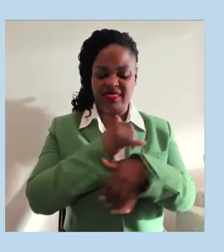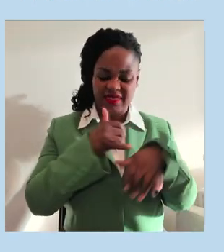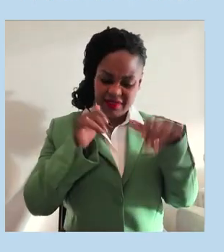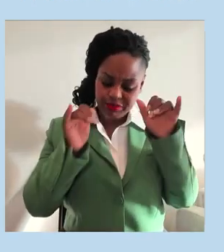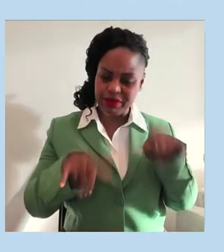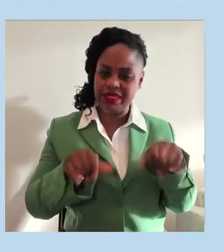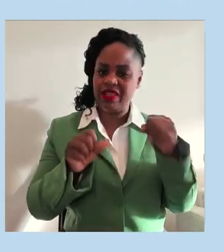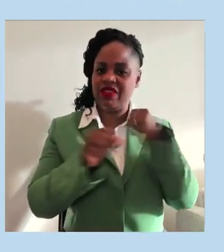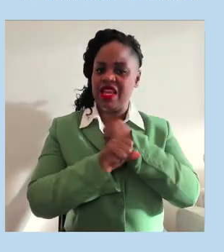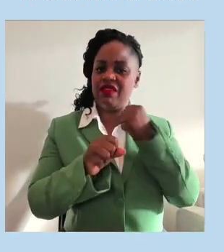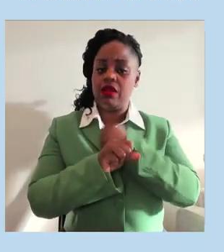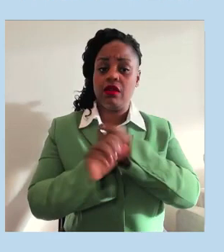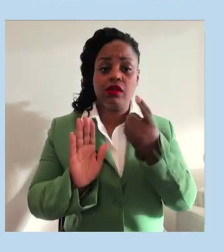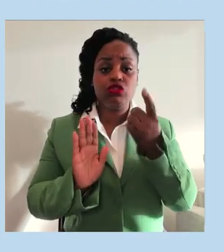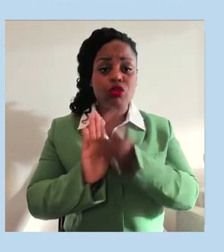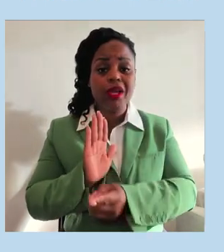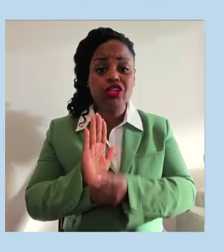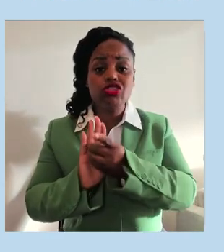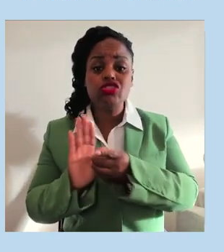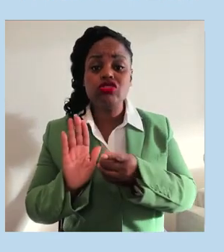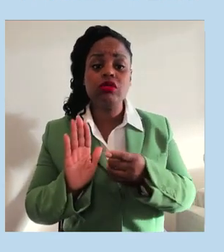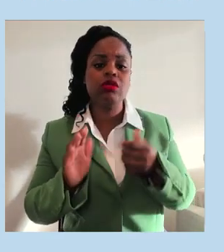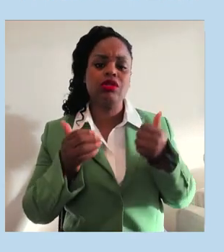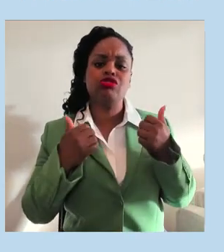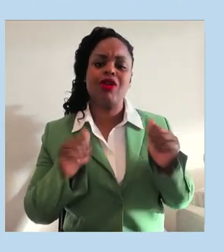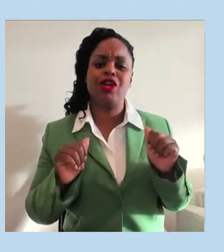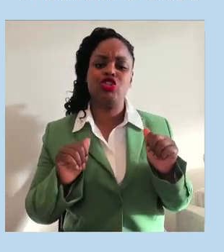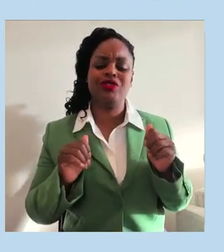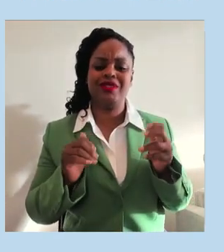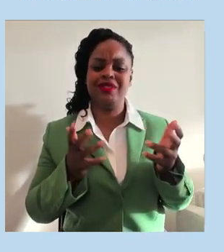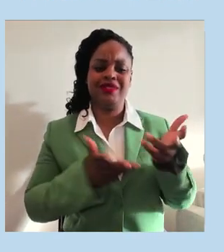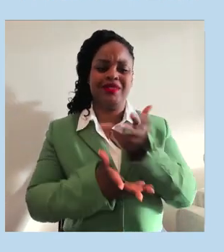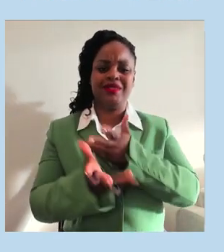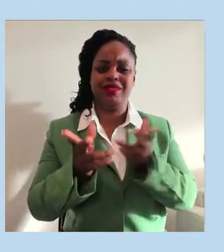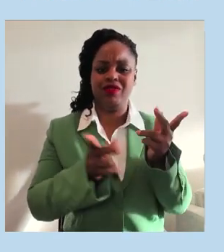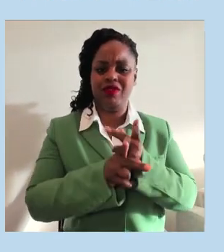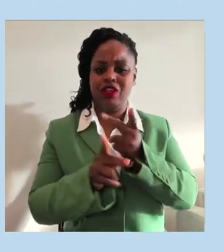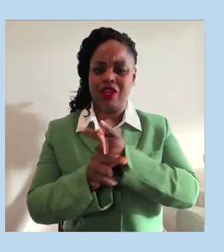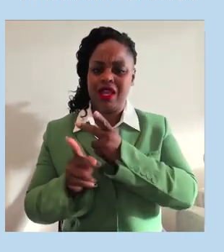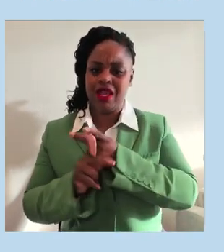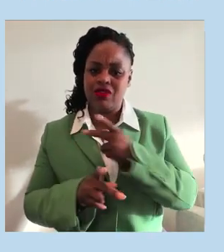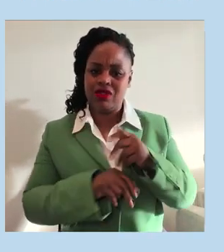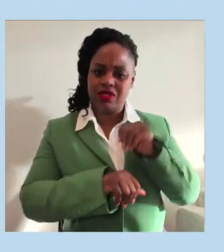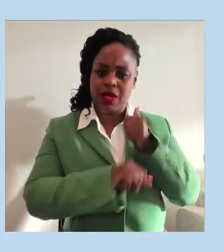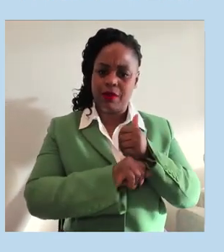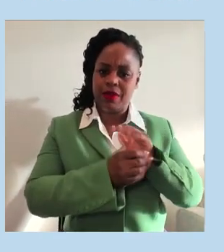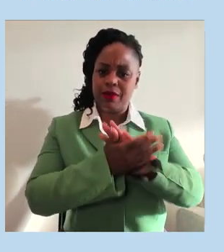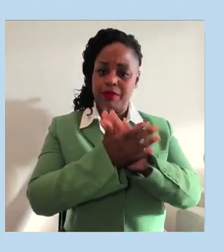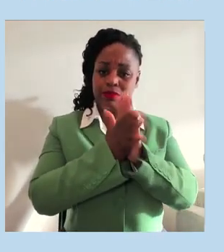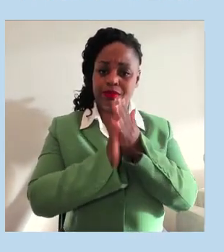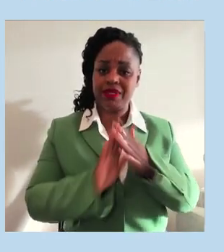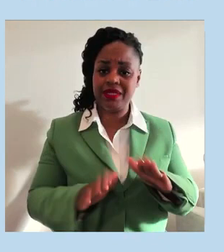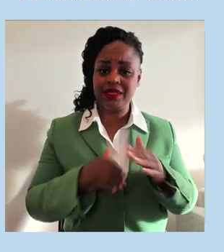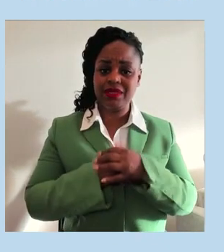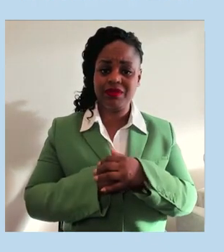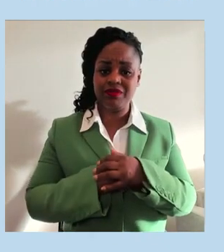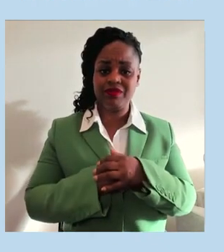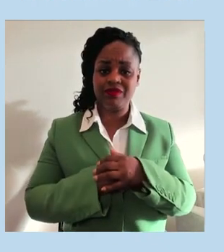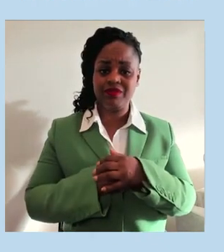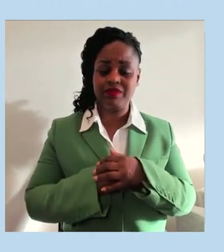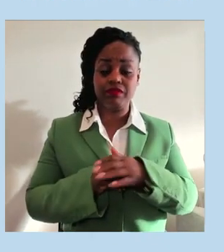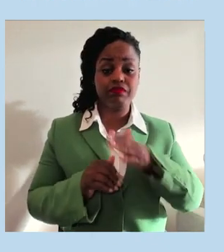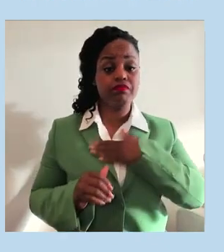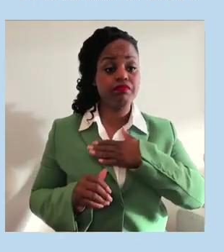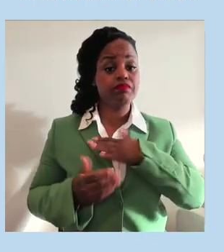different ethnic communities. Especially when involving my community, the Rohingya, the most